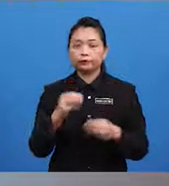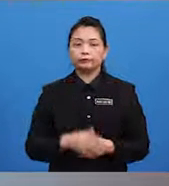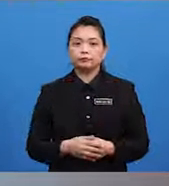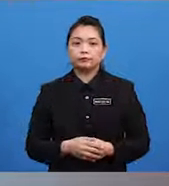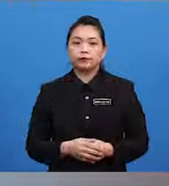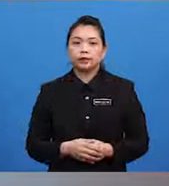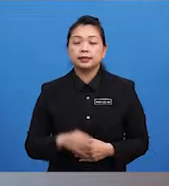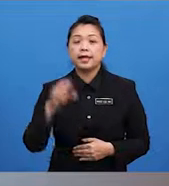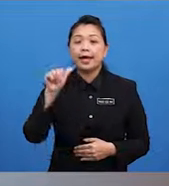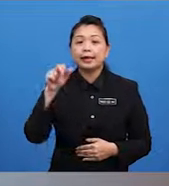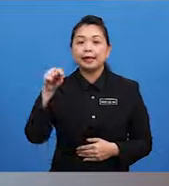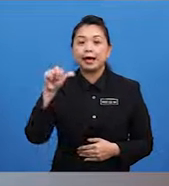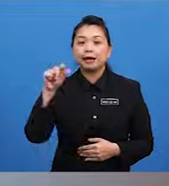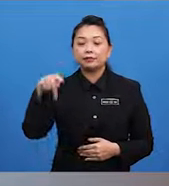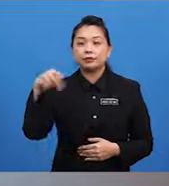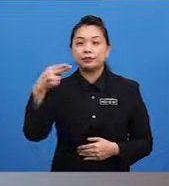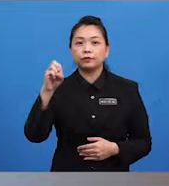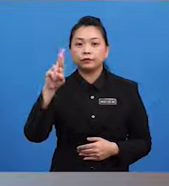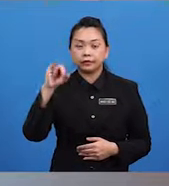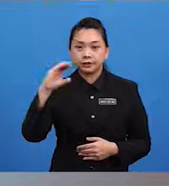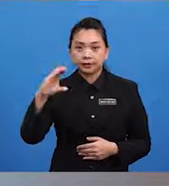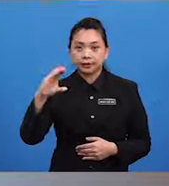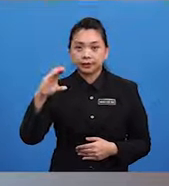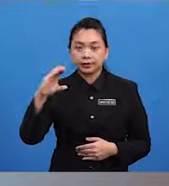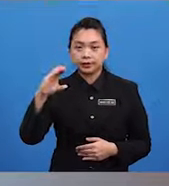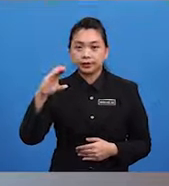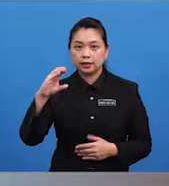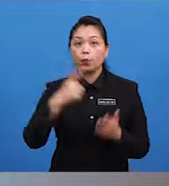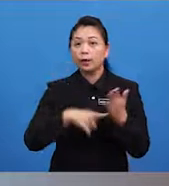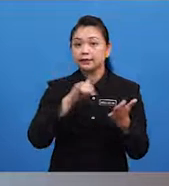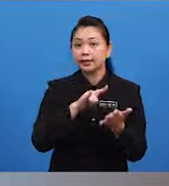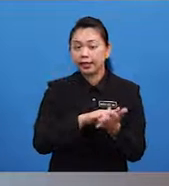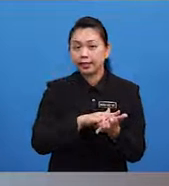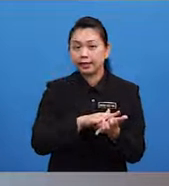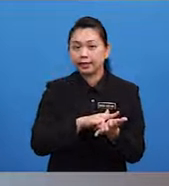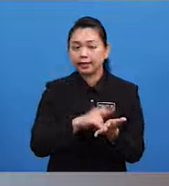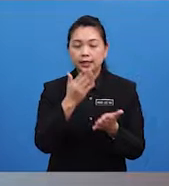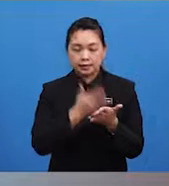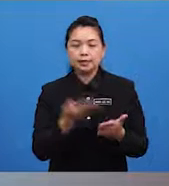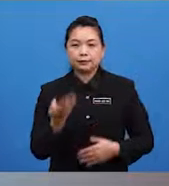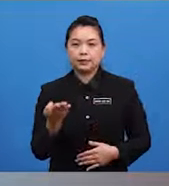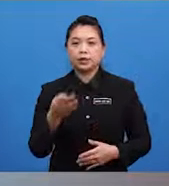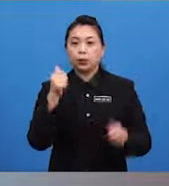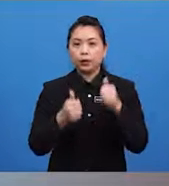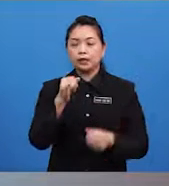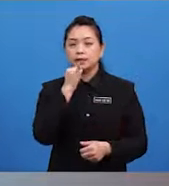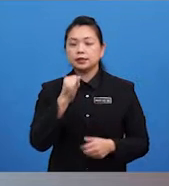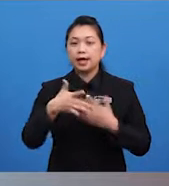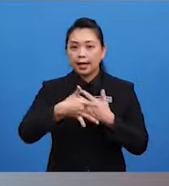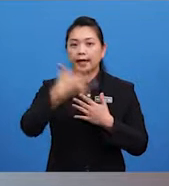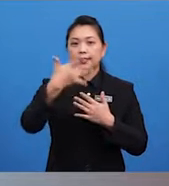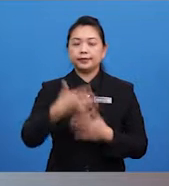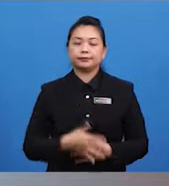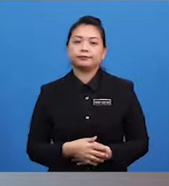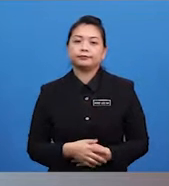It is an anaphoric reference. What's an anaphoric reference again? Something which had been earlier